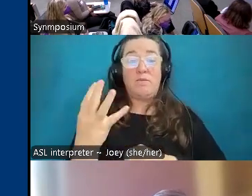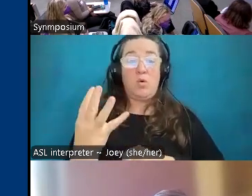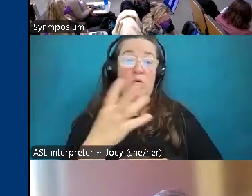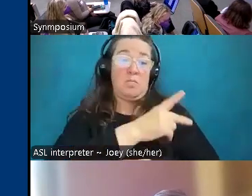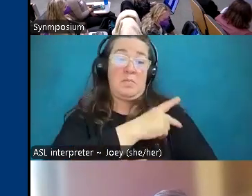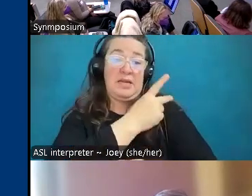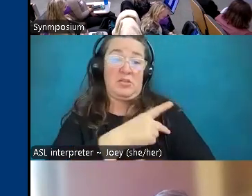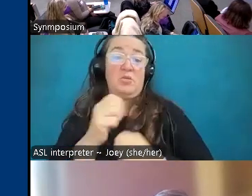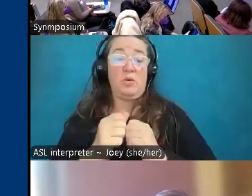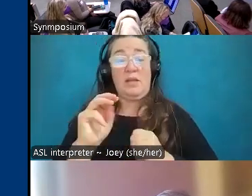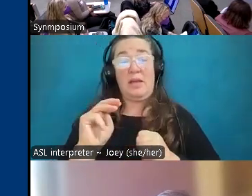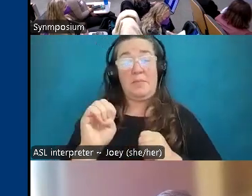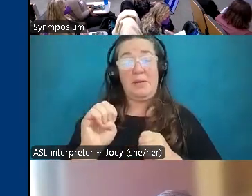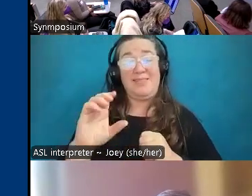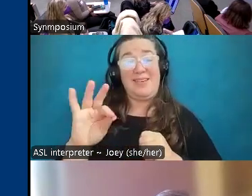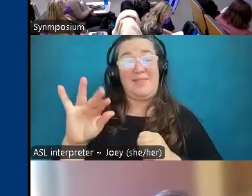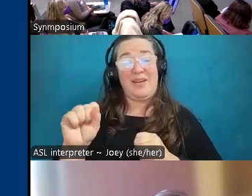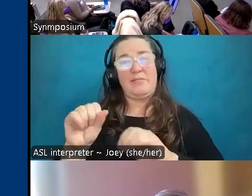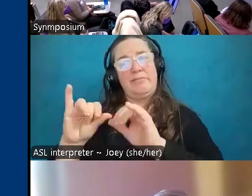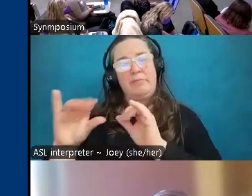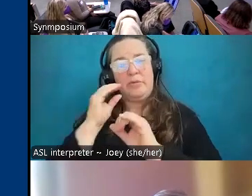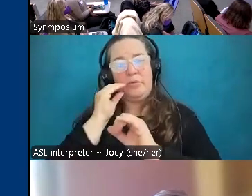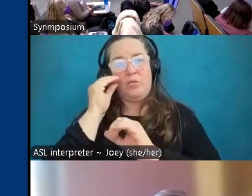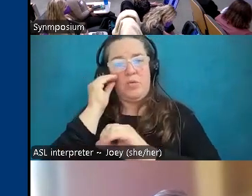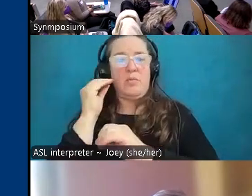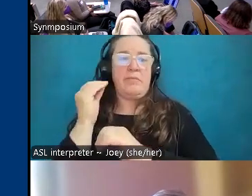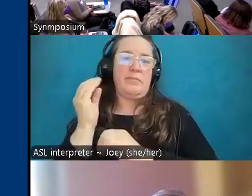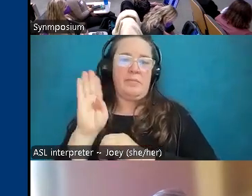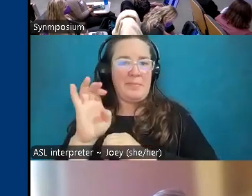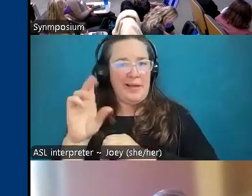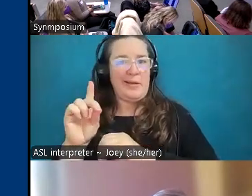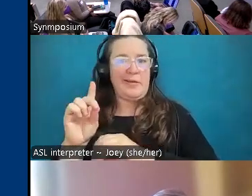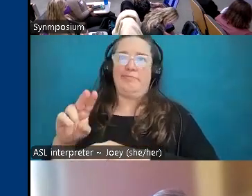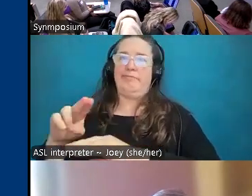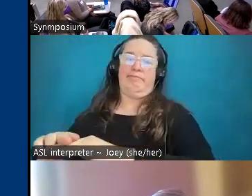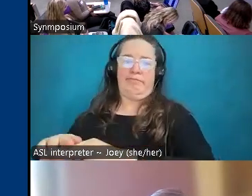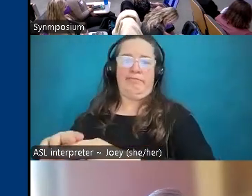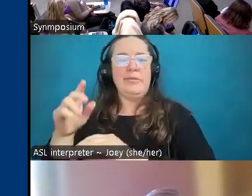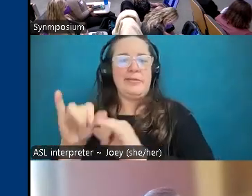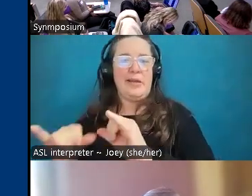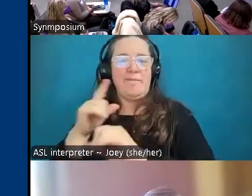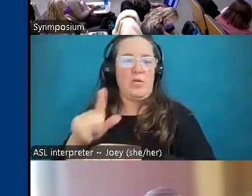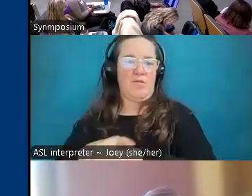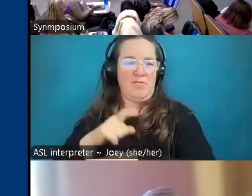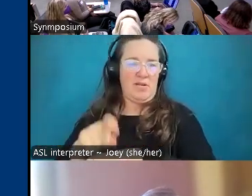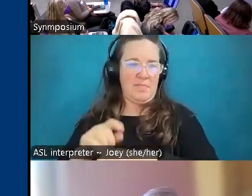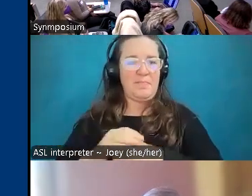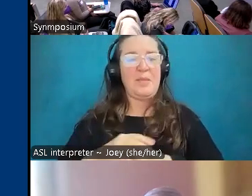prolonged periods, and sadly, patients are often not believed by healthcare providers. The lack